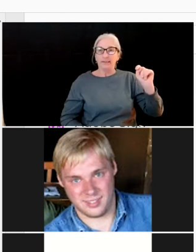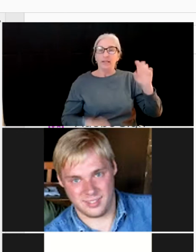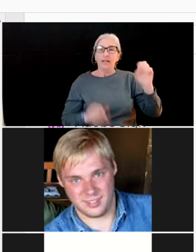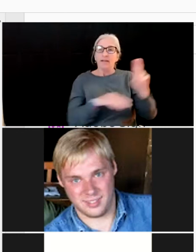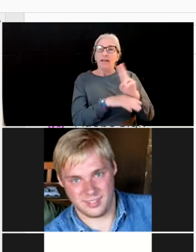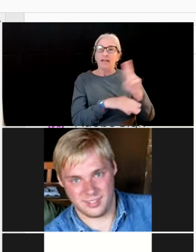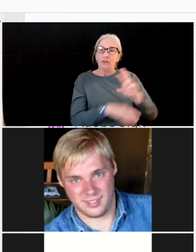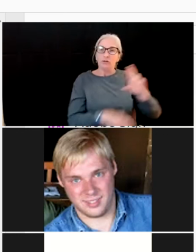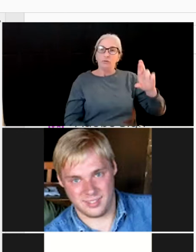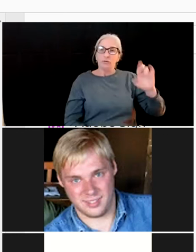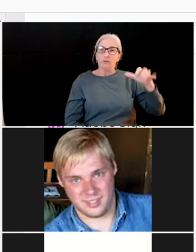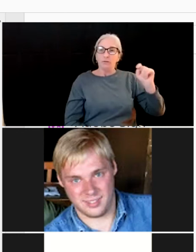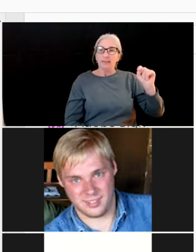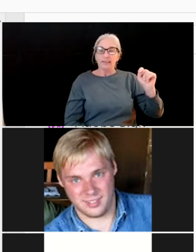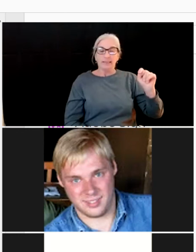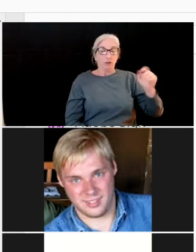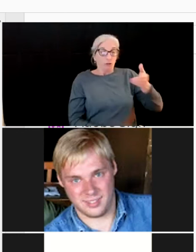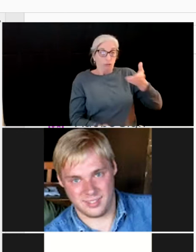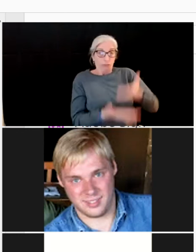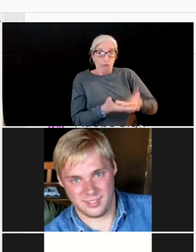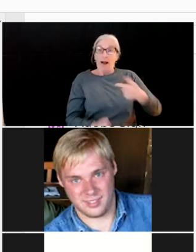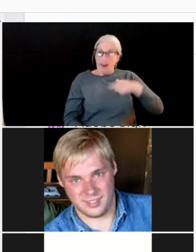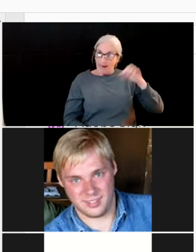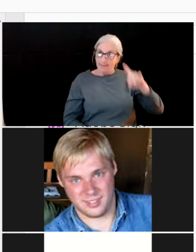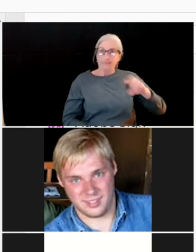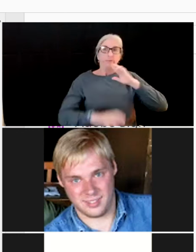proof of reporting if it's ever questioned.